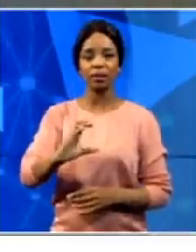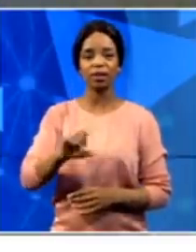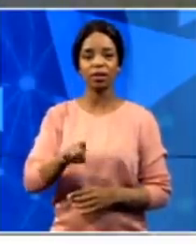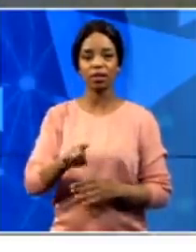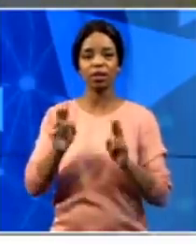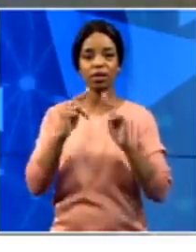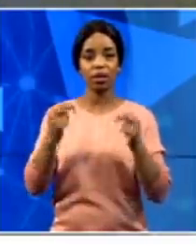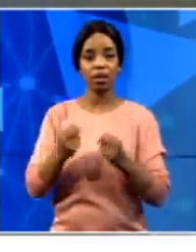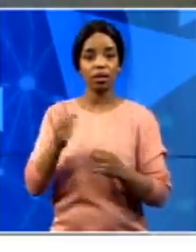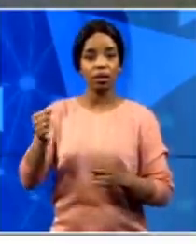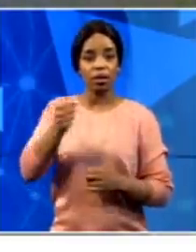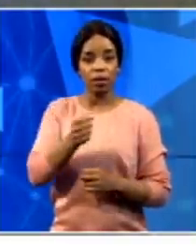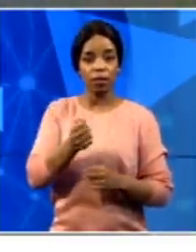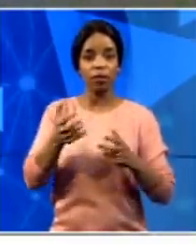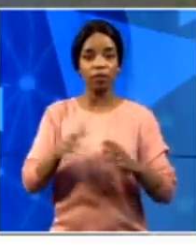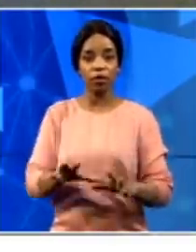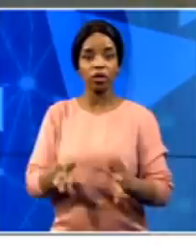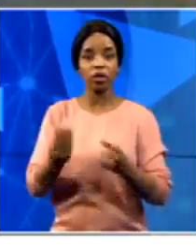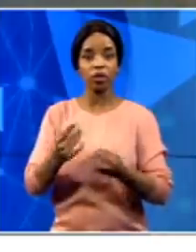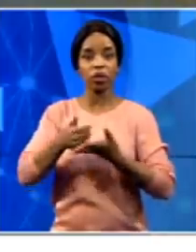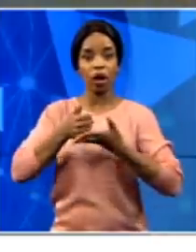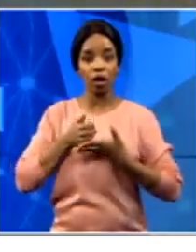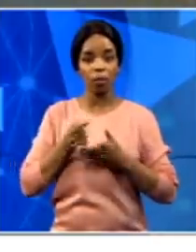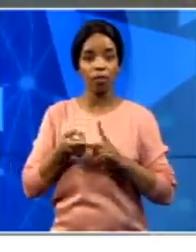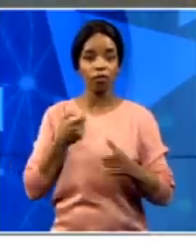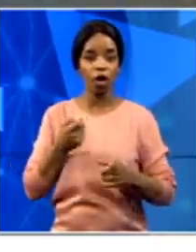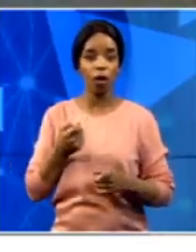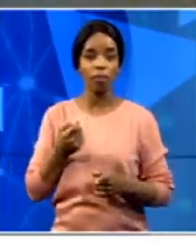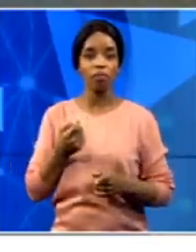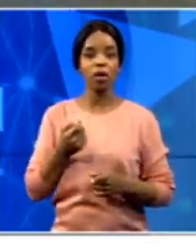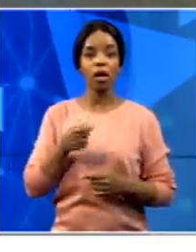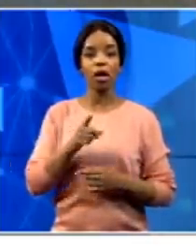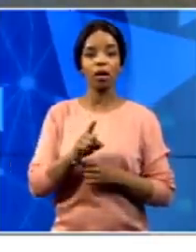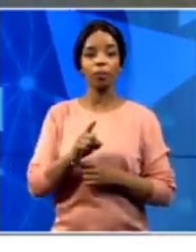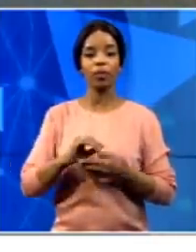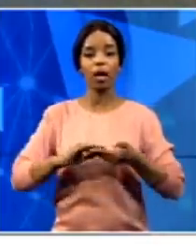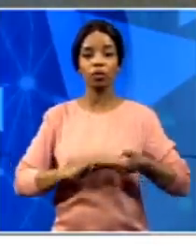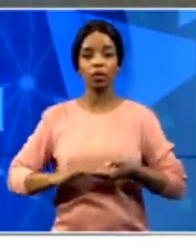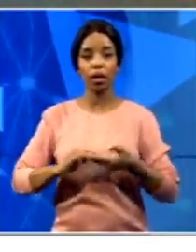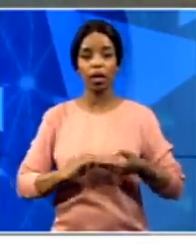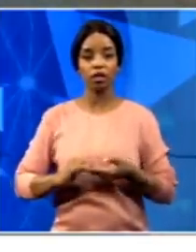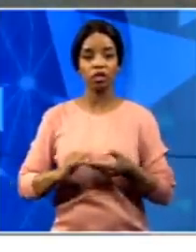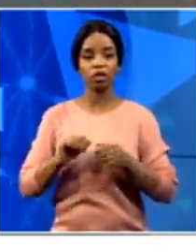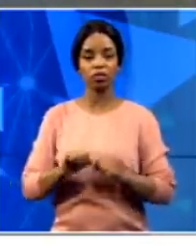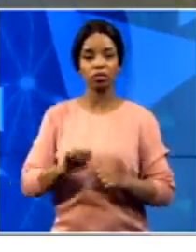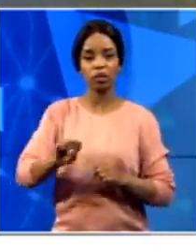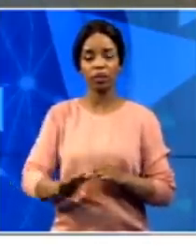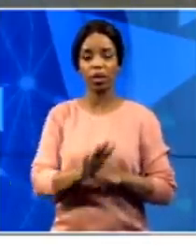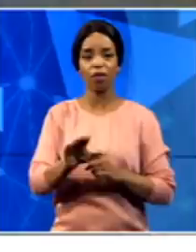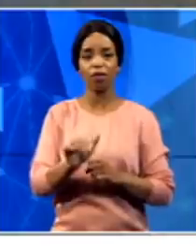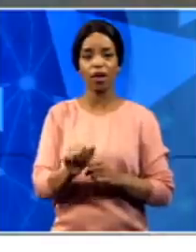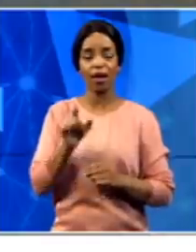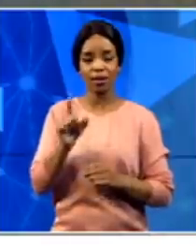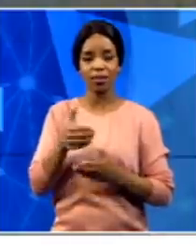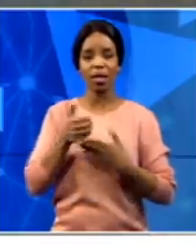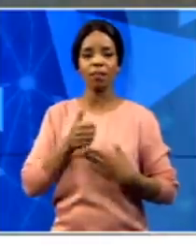work. And we're also receiving help from the Banking Association of South Africa who will be helping us with the payment engine.